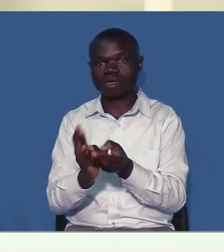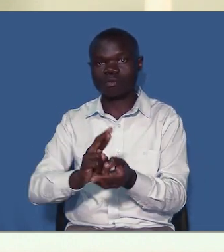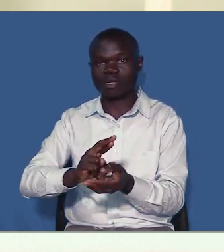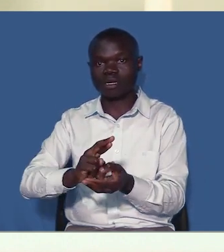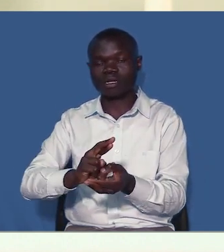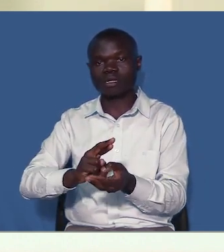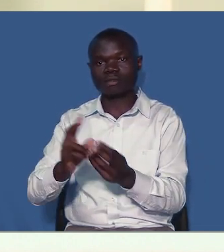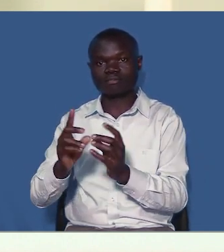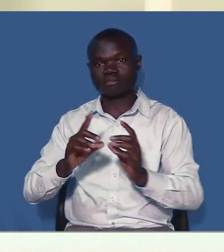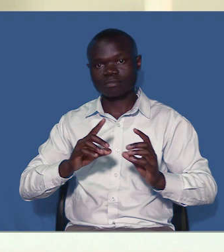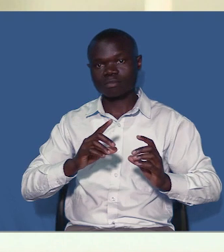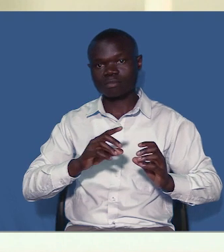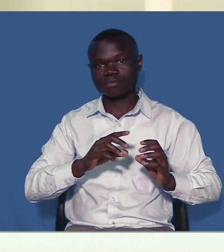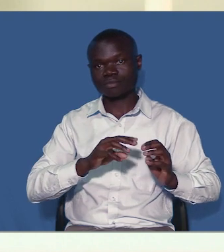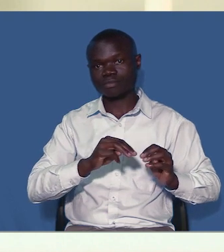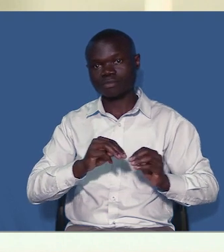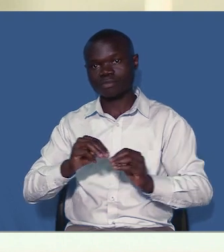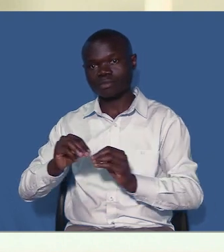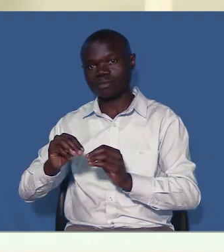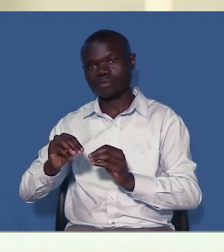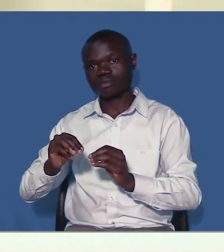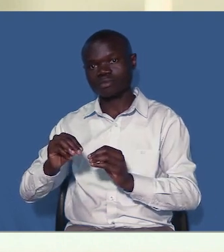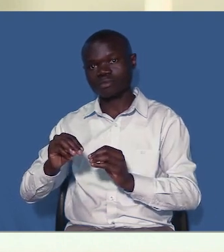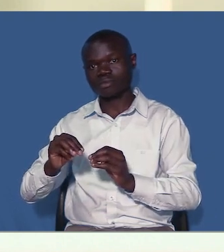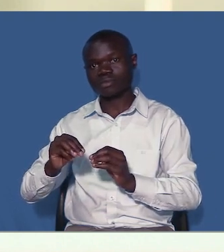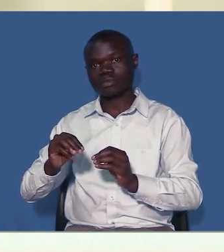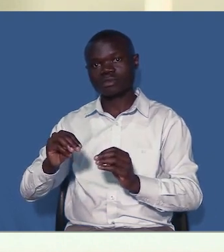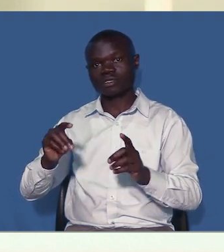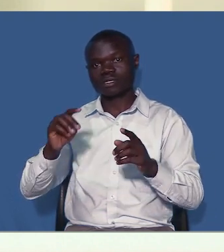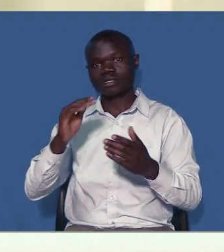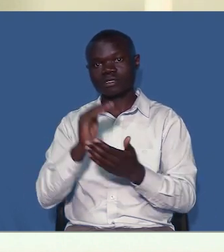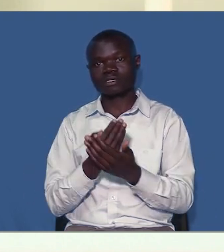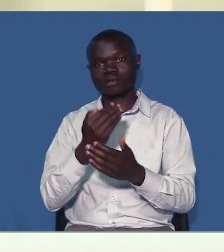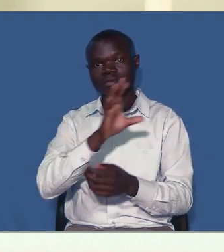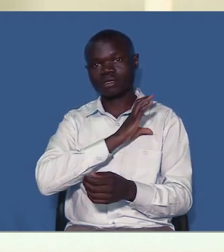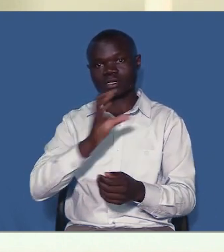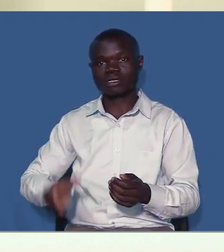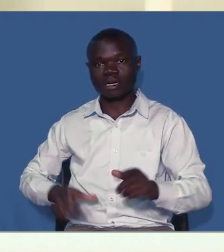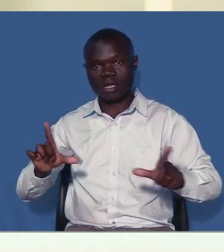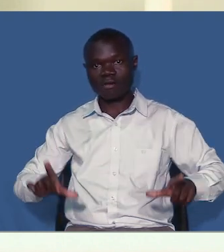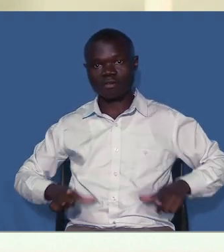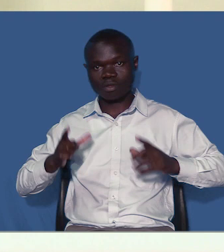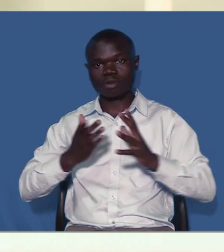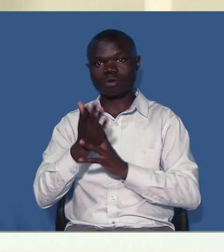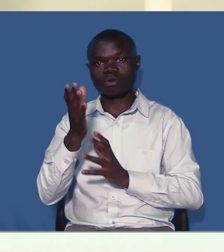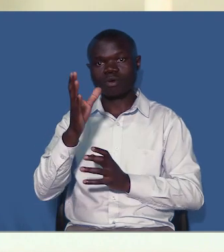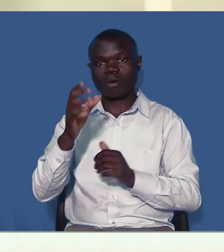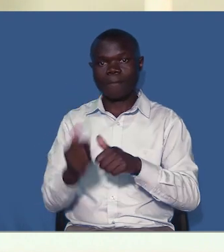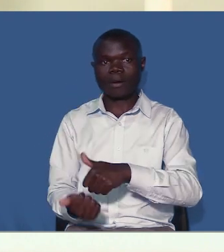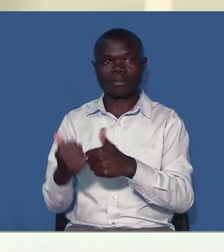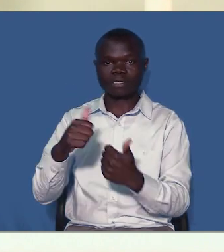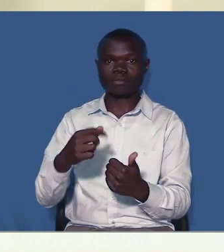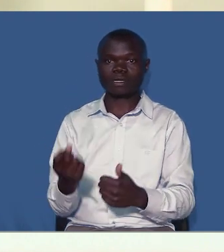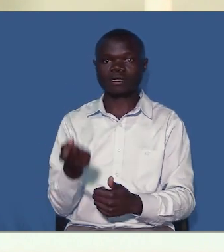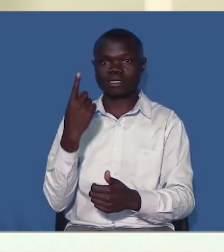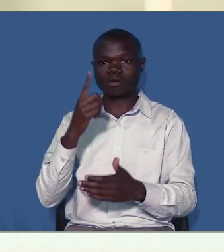I will draw to us some Christian living through baptism and how we understand what